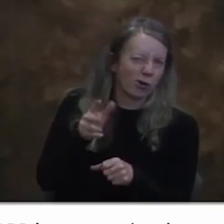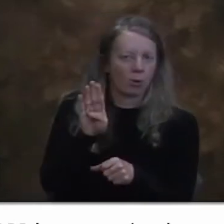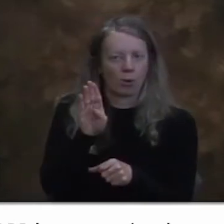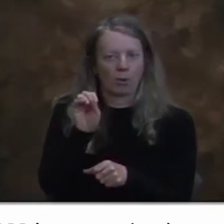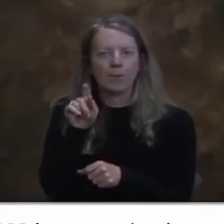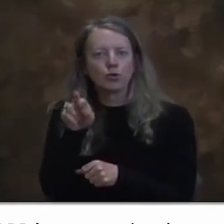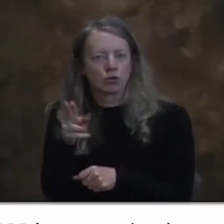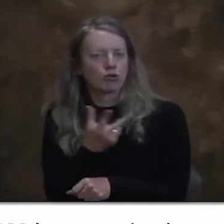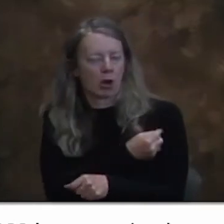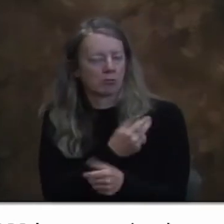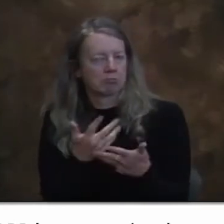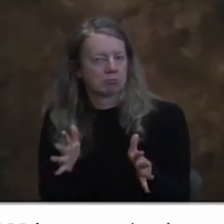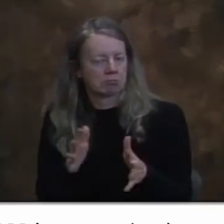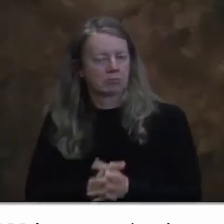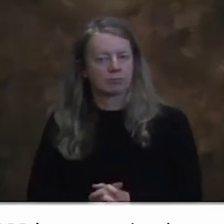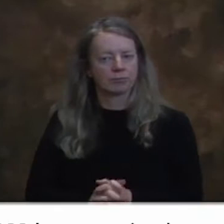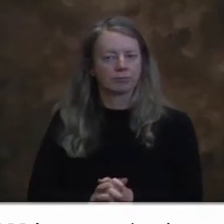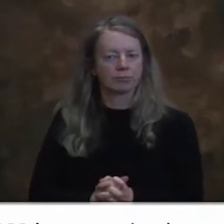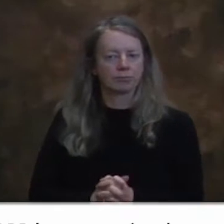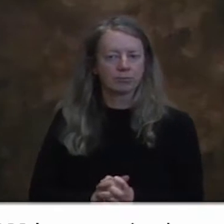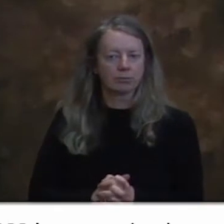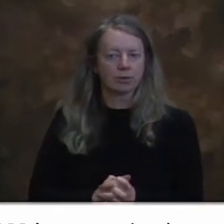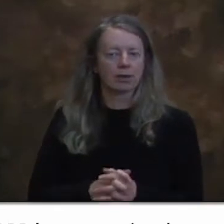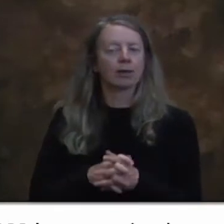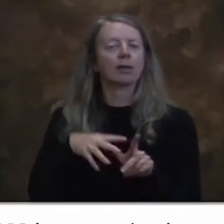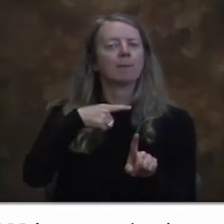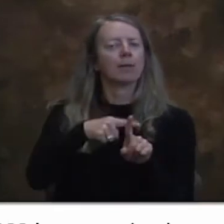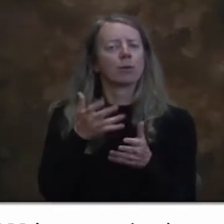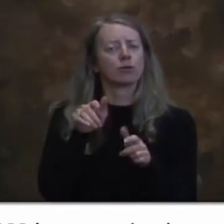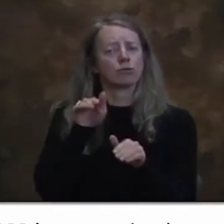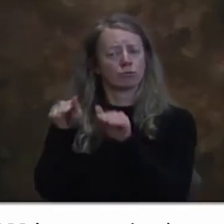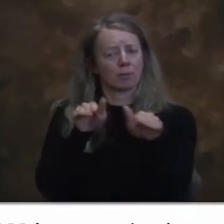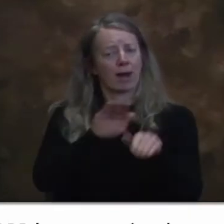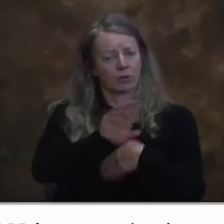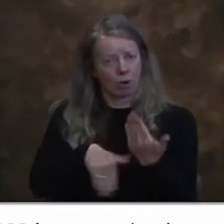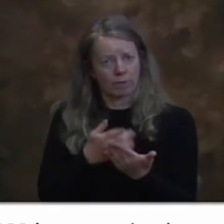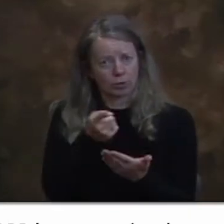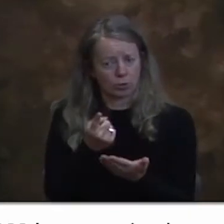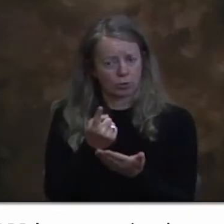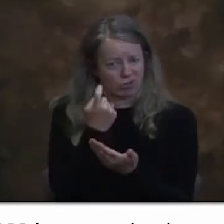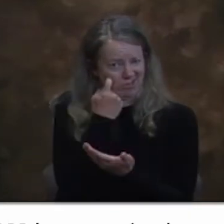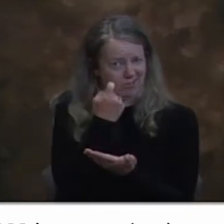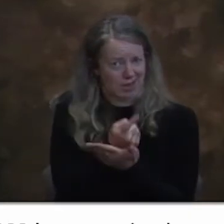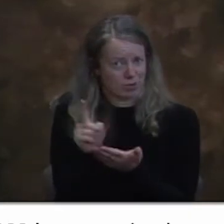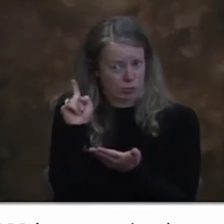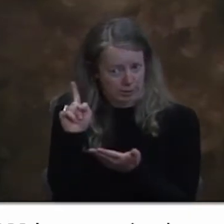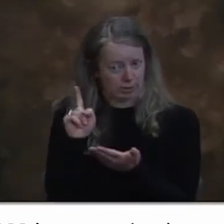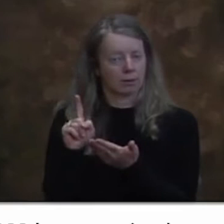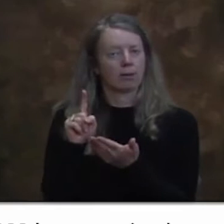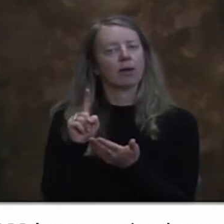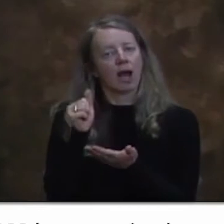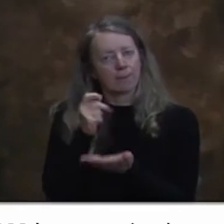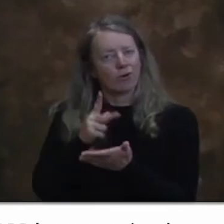dose. I will also want to remind folks that in the last week, we've also seen the addition of the second